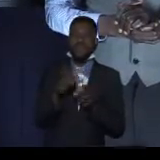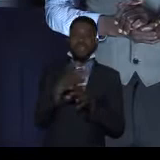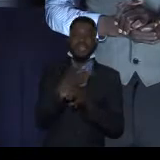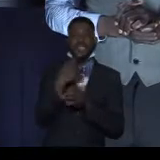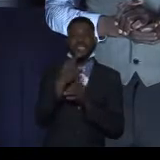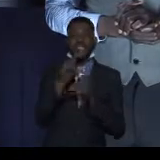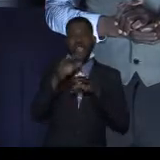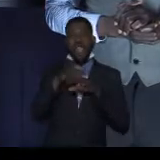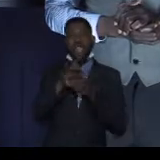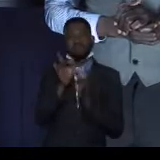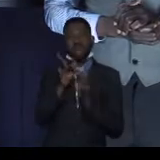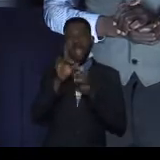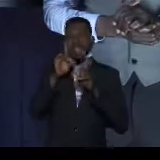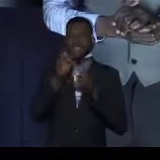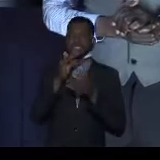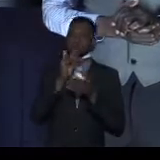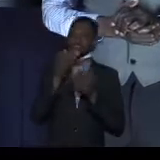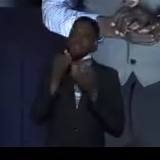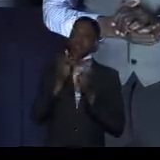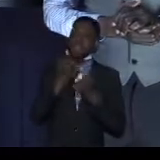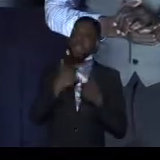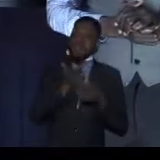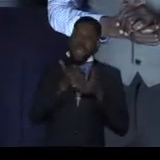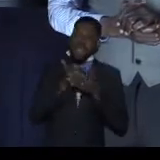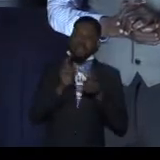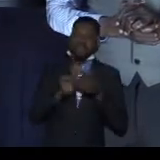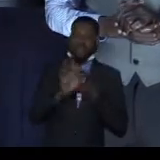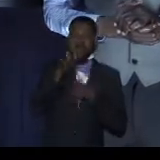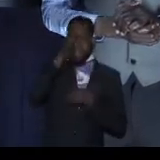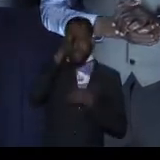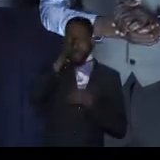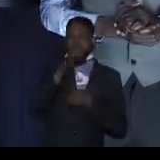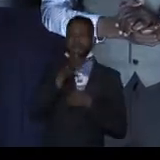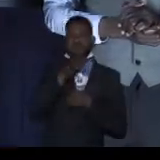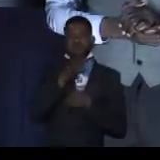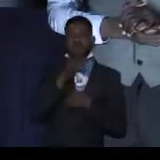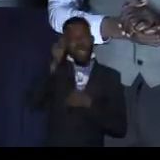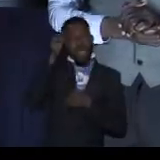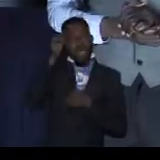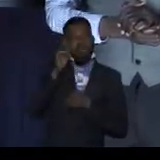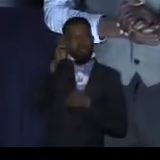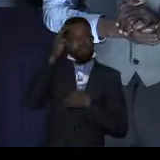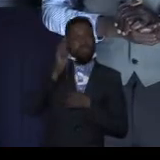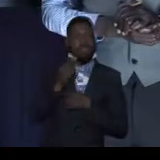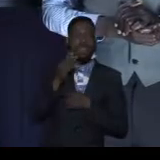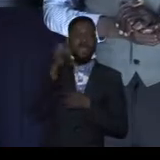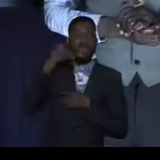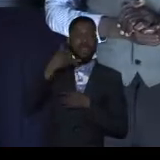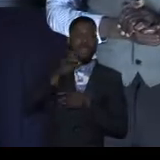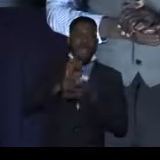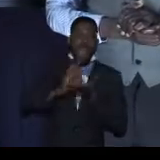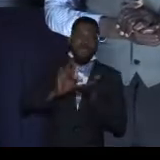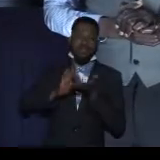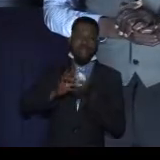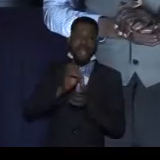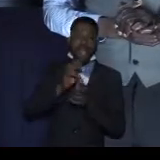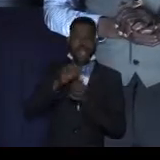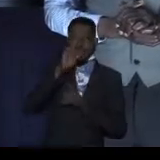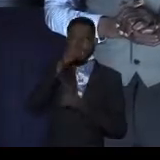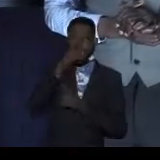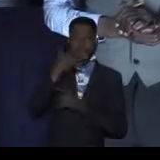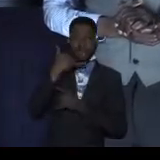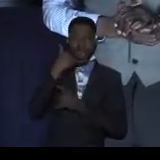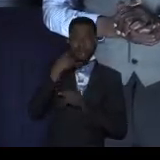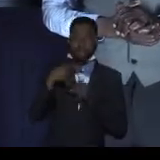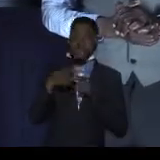performance. Taking the online test is based on if you have access to either your daddy's, your mommy's, your uncle's, or your auntie's Android